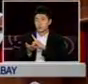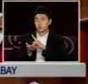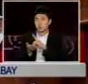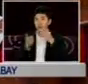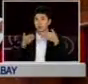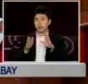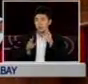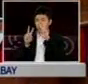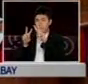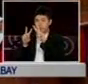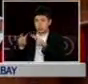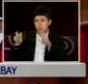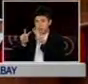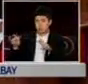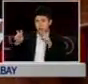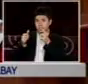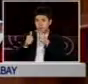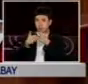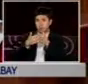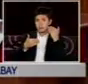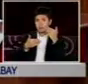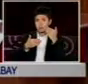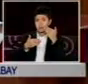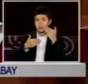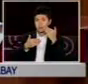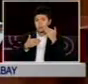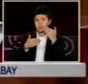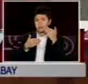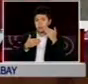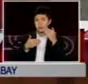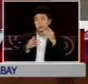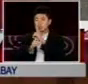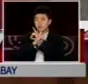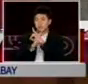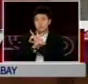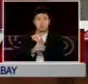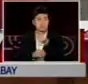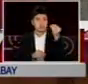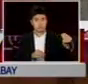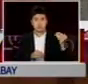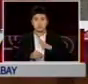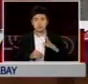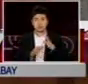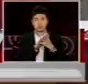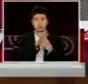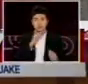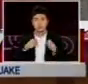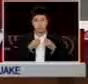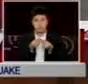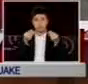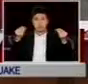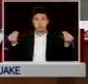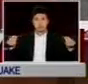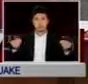be allowed to examine the document first before any question is propounded. The defense is allowed to I understand that the copy is available.